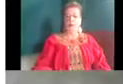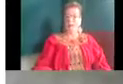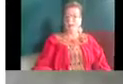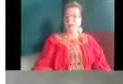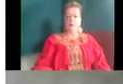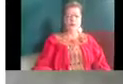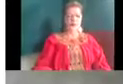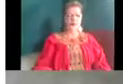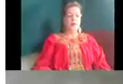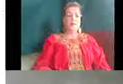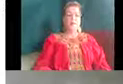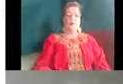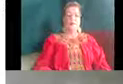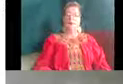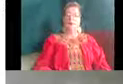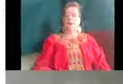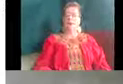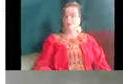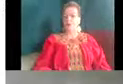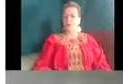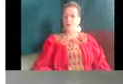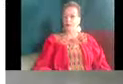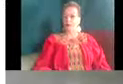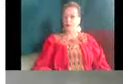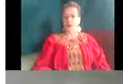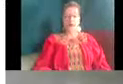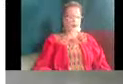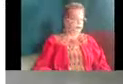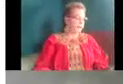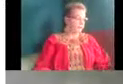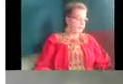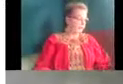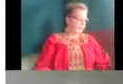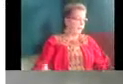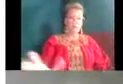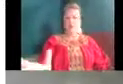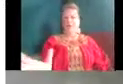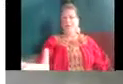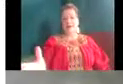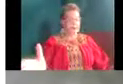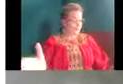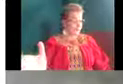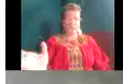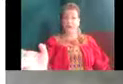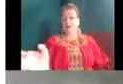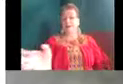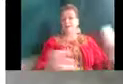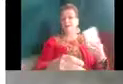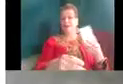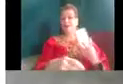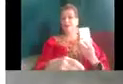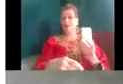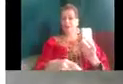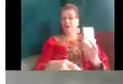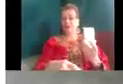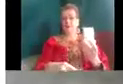one in the basement and then some of them plug into an outlet um so the ones that plug in the outlet obviously you can't carry